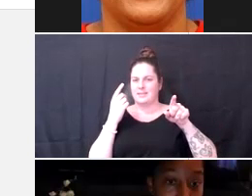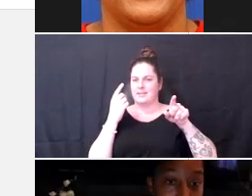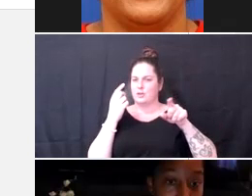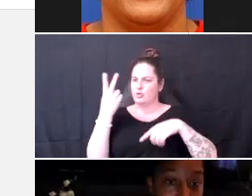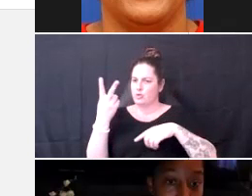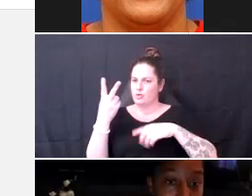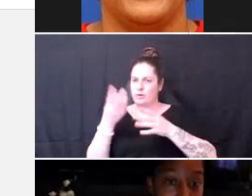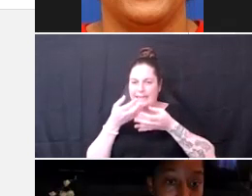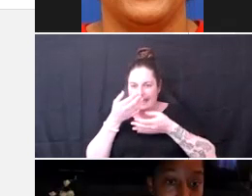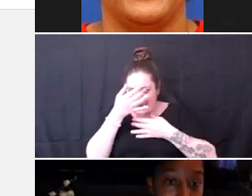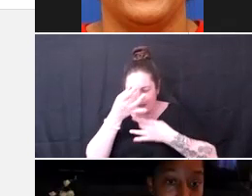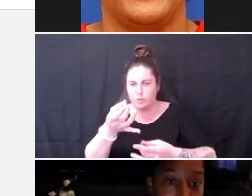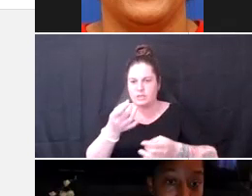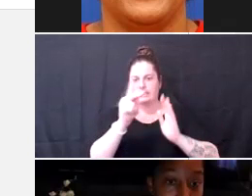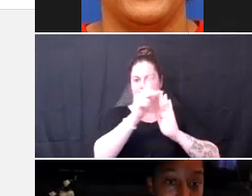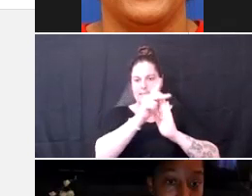properties